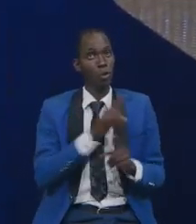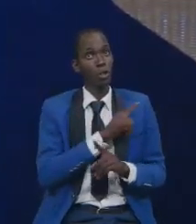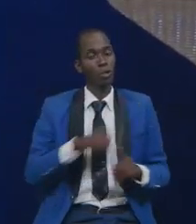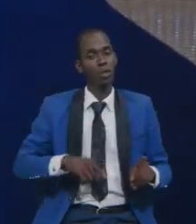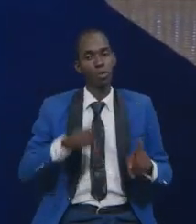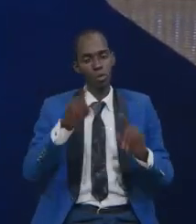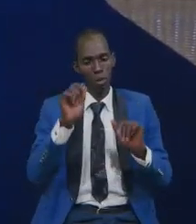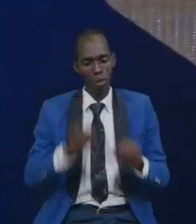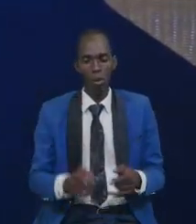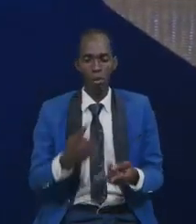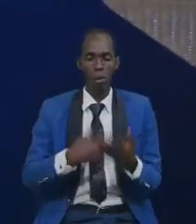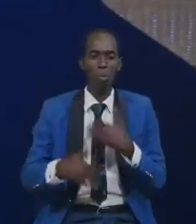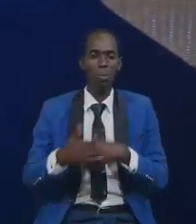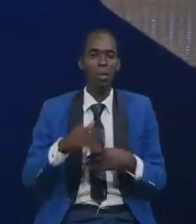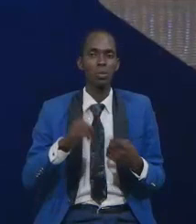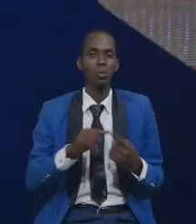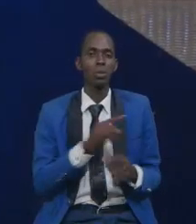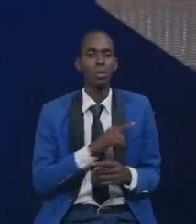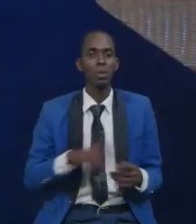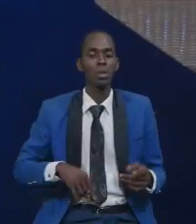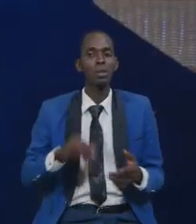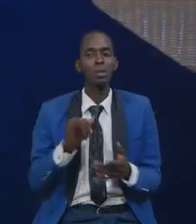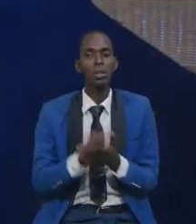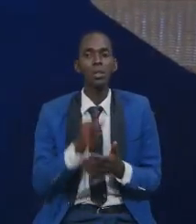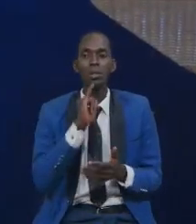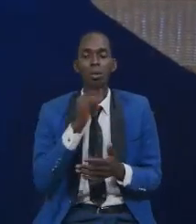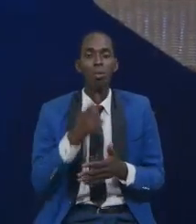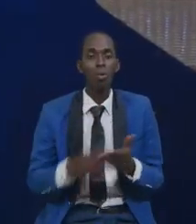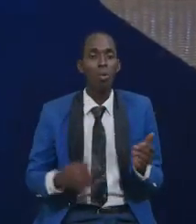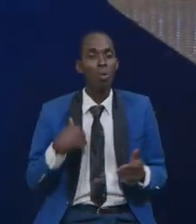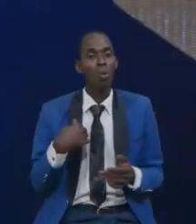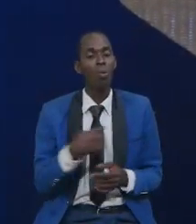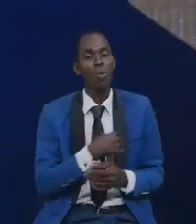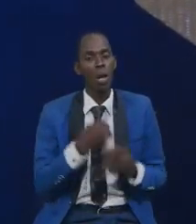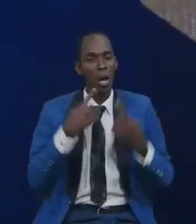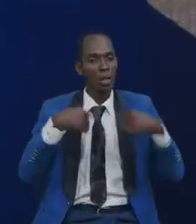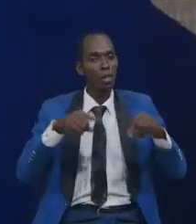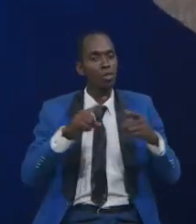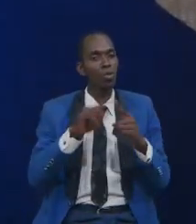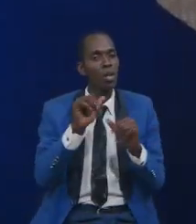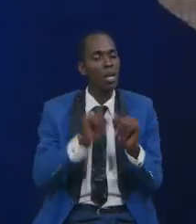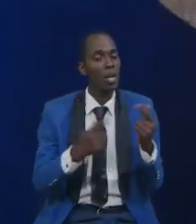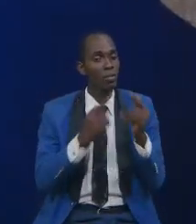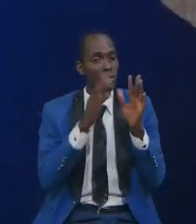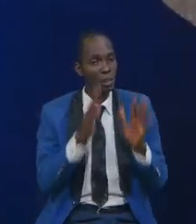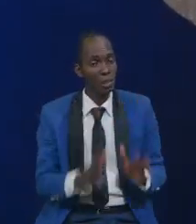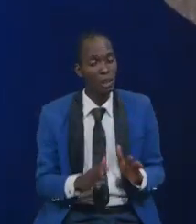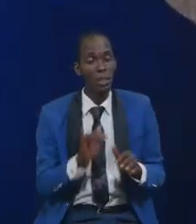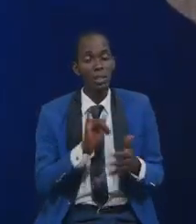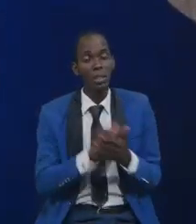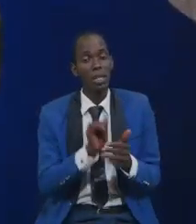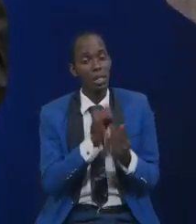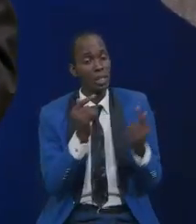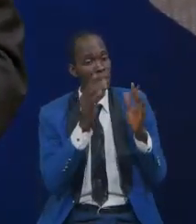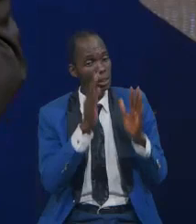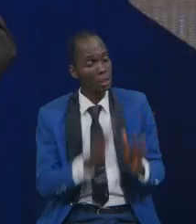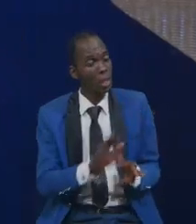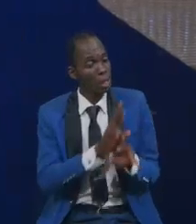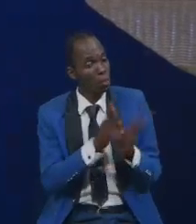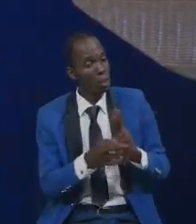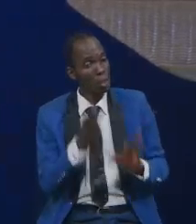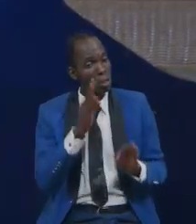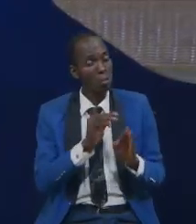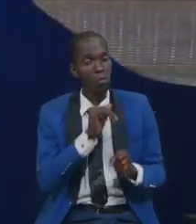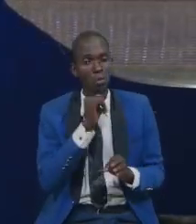reconciled unto God. And that's what we're telling every sinner, that the sinner will repent. otherwise judgment is